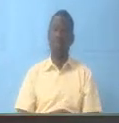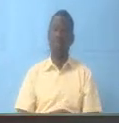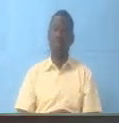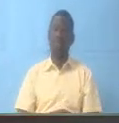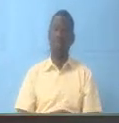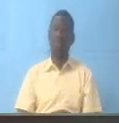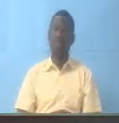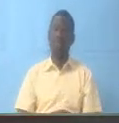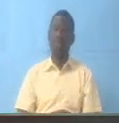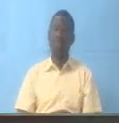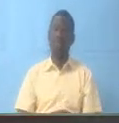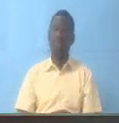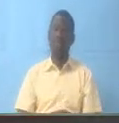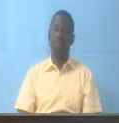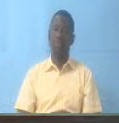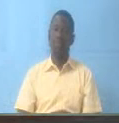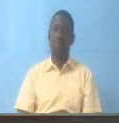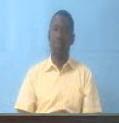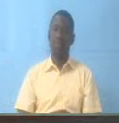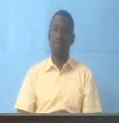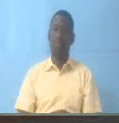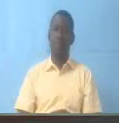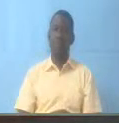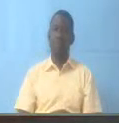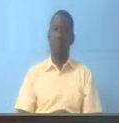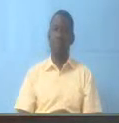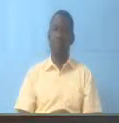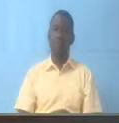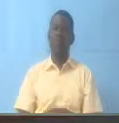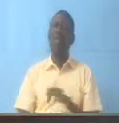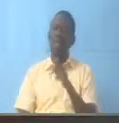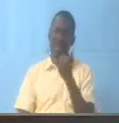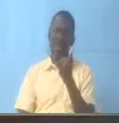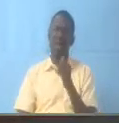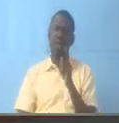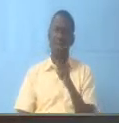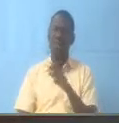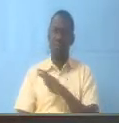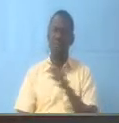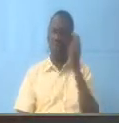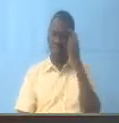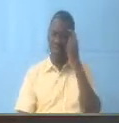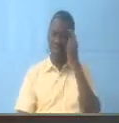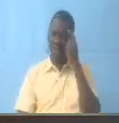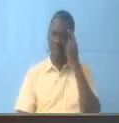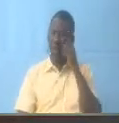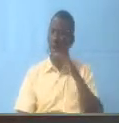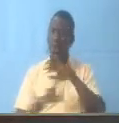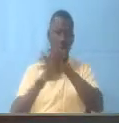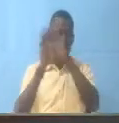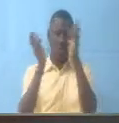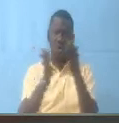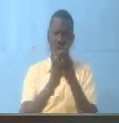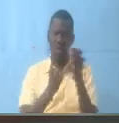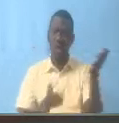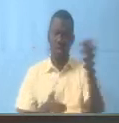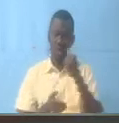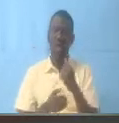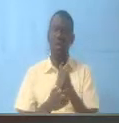Basically, but I don't think everyone came out. See, at that time, it was relatively new and sort of